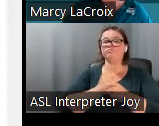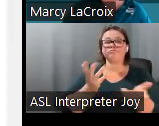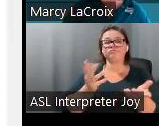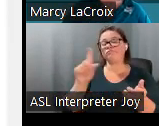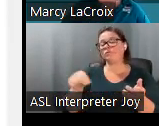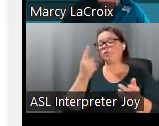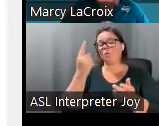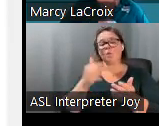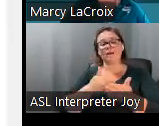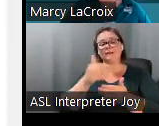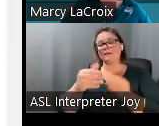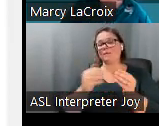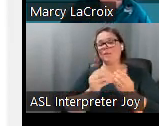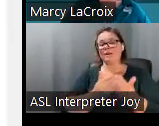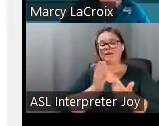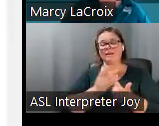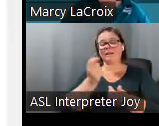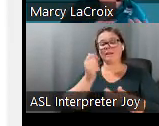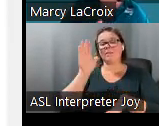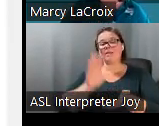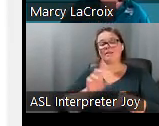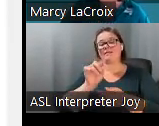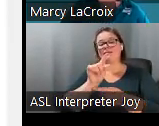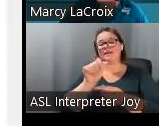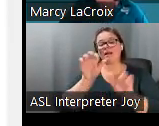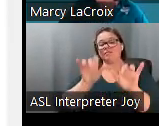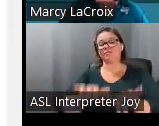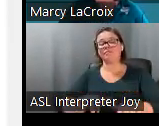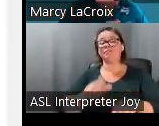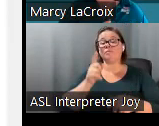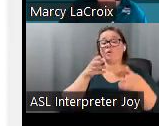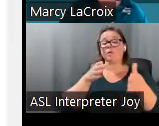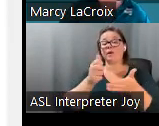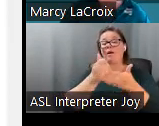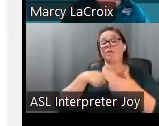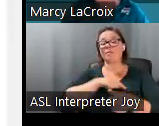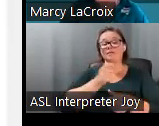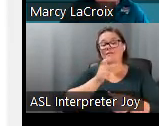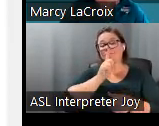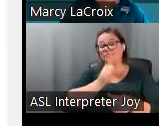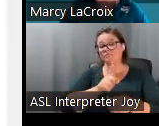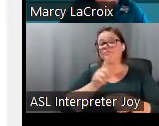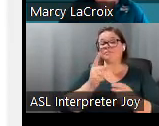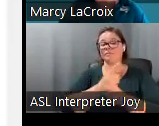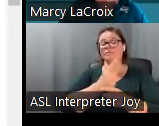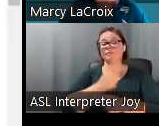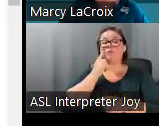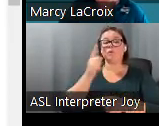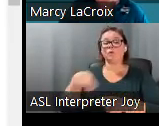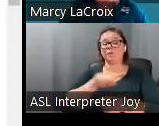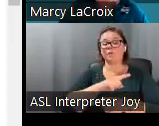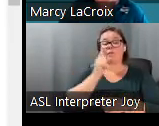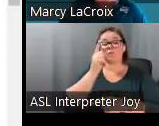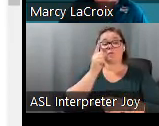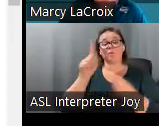step easier, a little less data entry for you, and one way to help us ensure accuracy for you. And once you